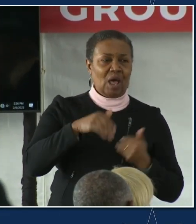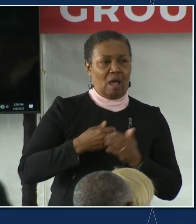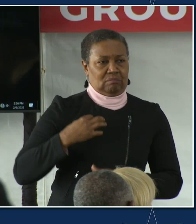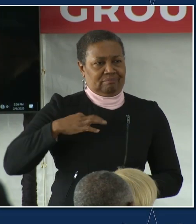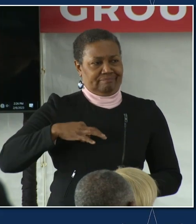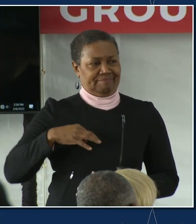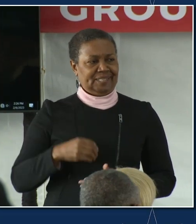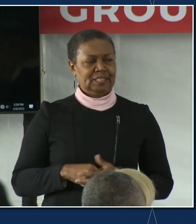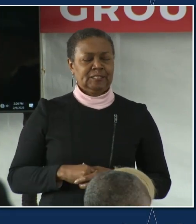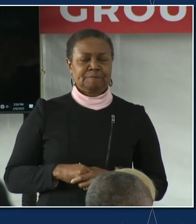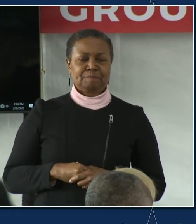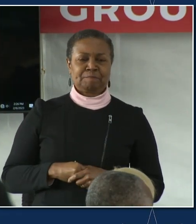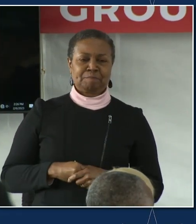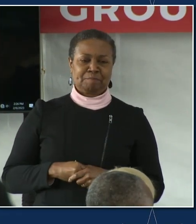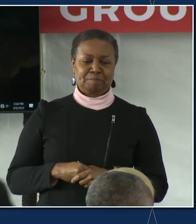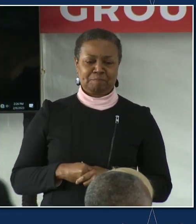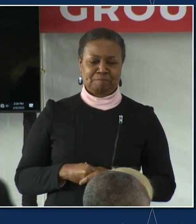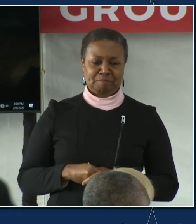beneficiaries.